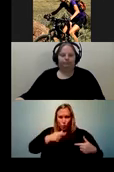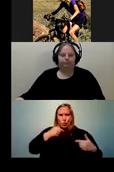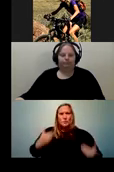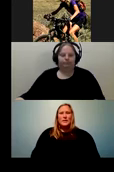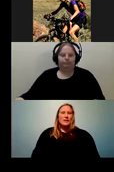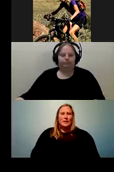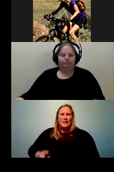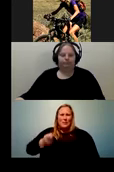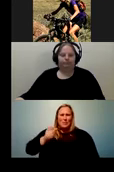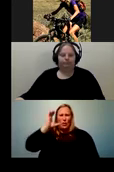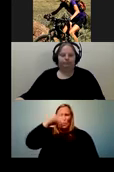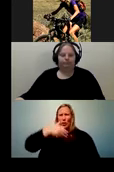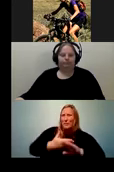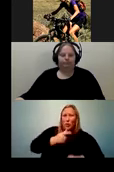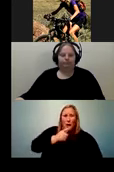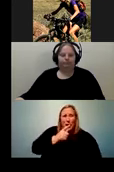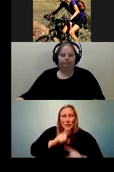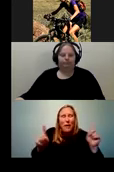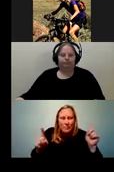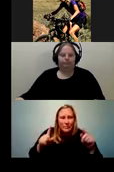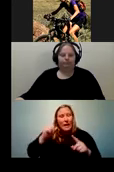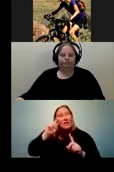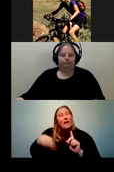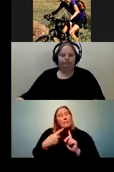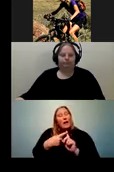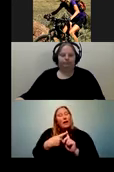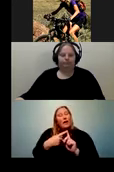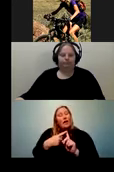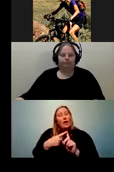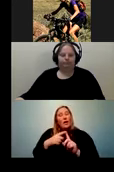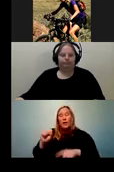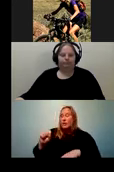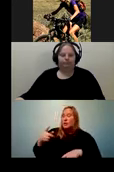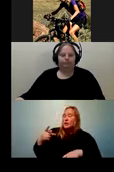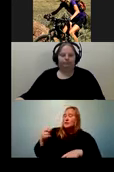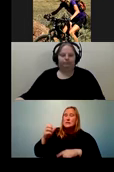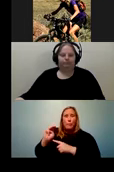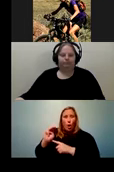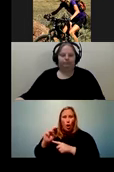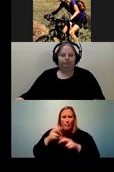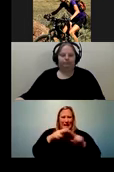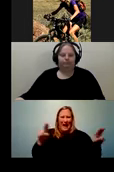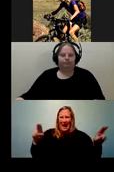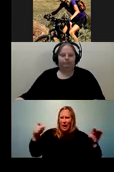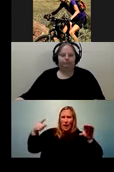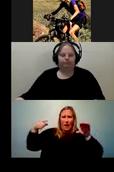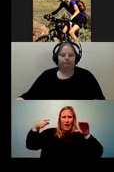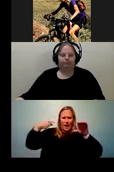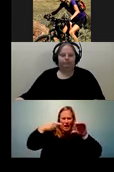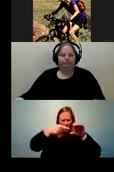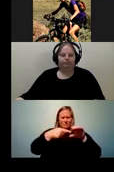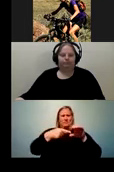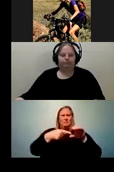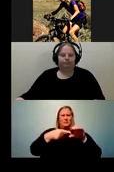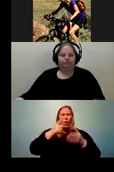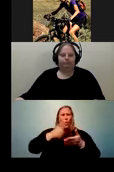and it's whatever, but if you think of just the sperm and egg thing, what are the odds just sperm and egg that you're alive? I mean,